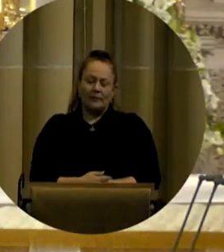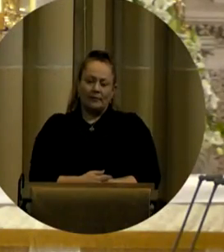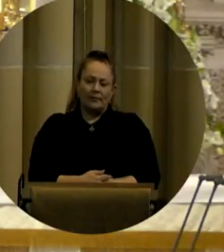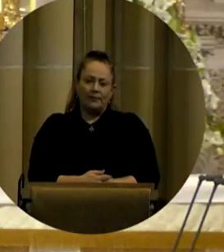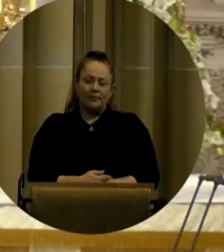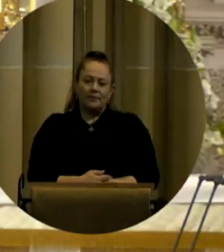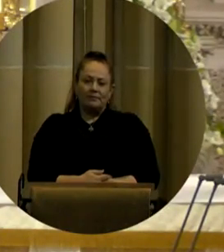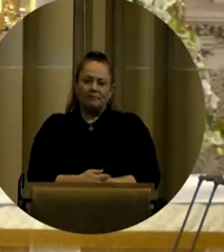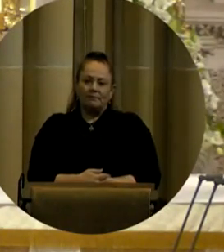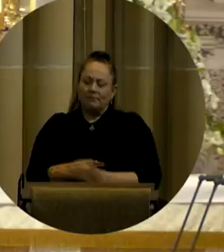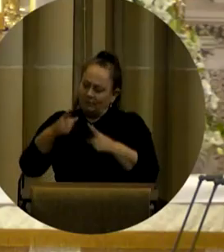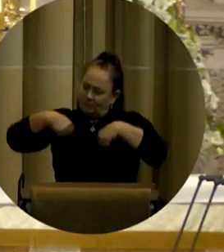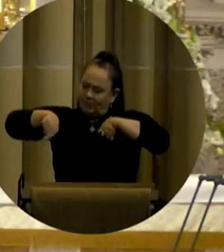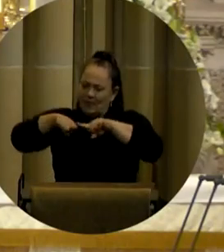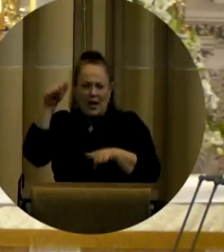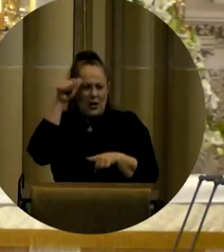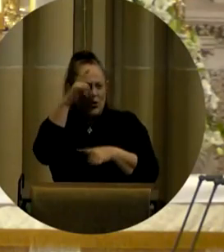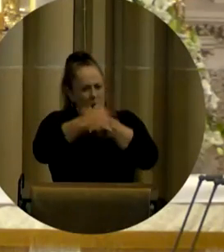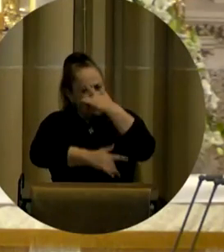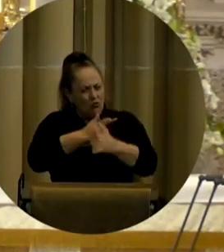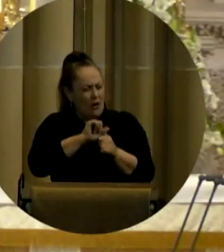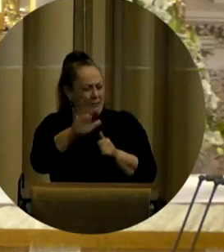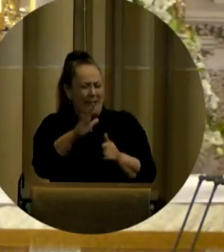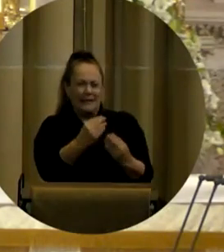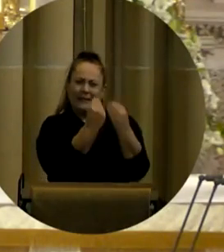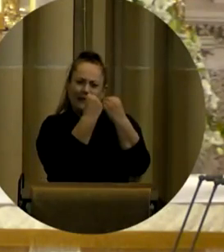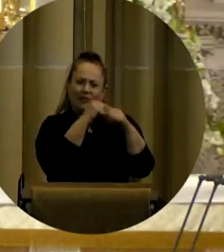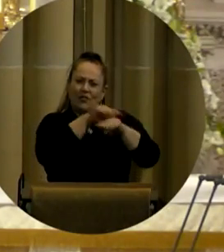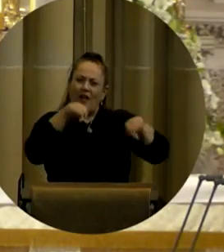For they knew Christ was the best of teachers.